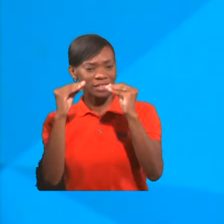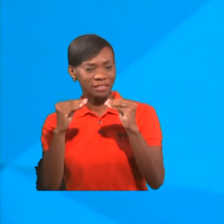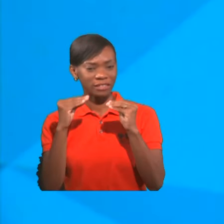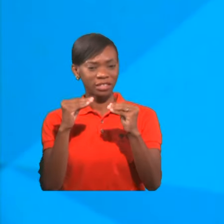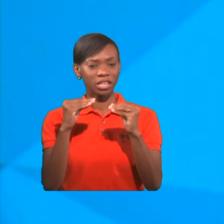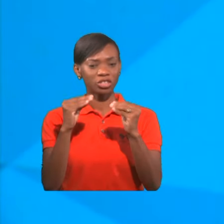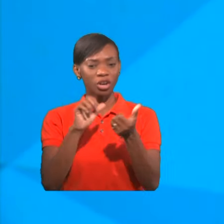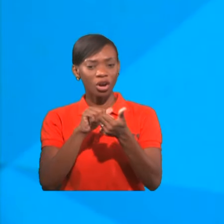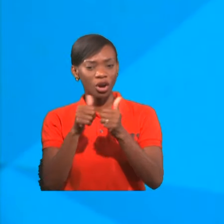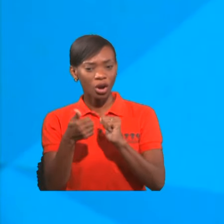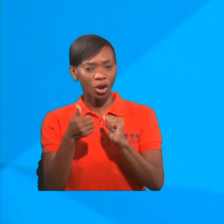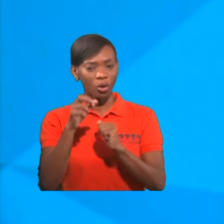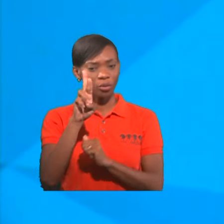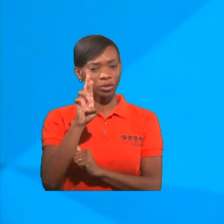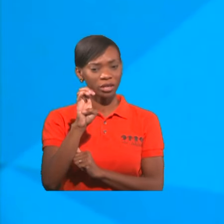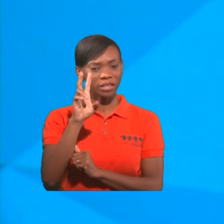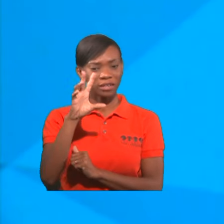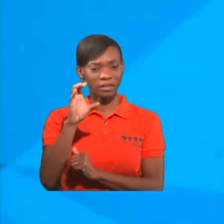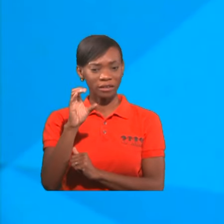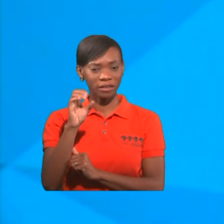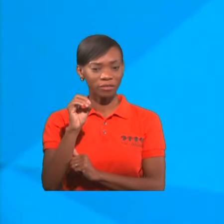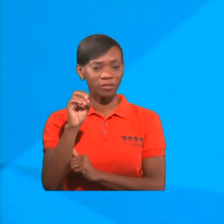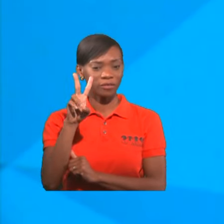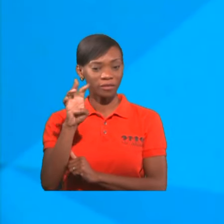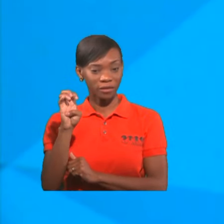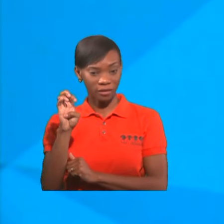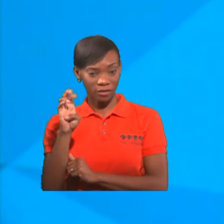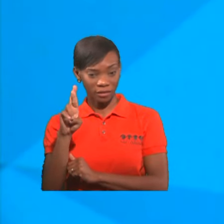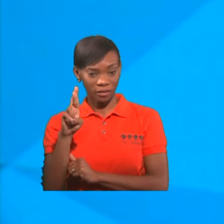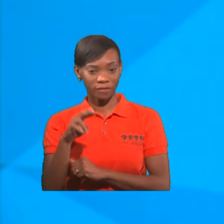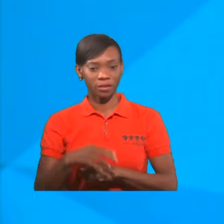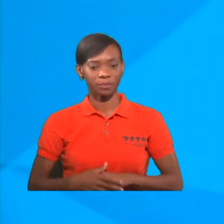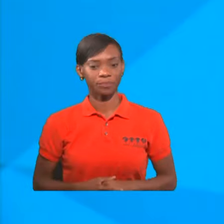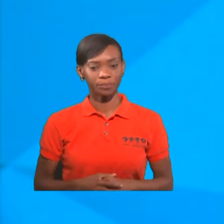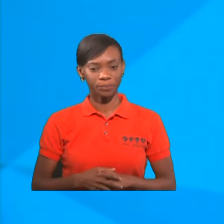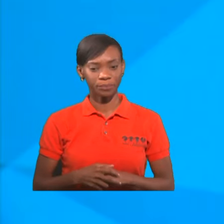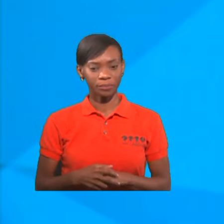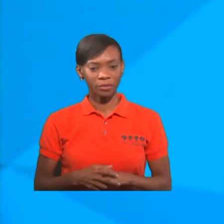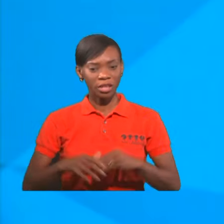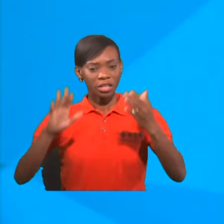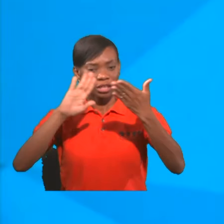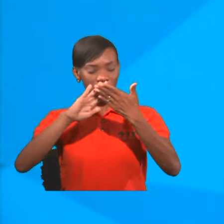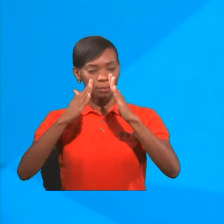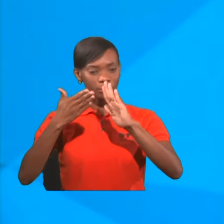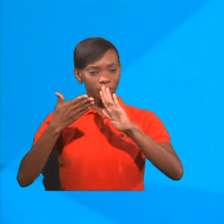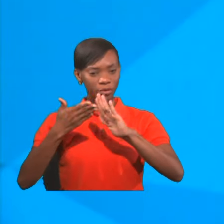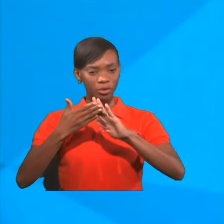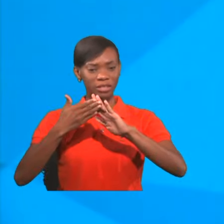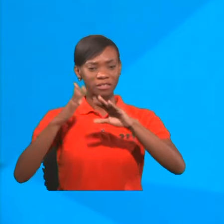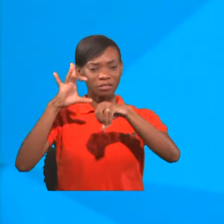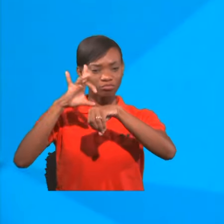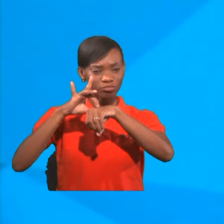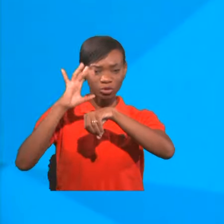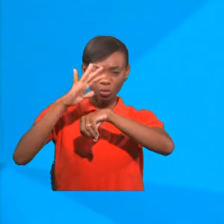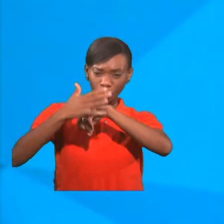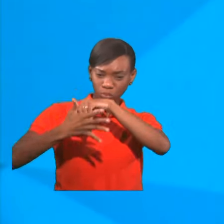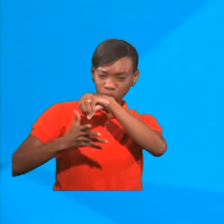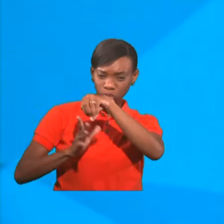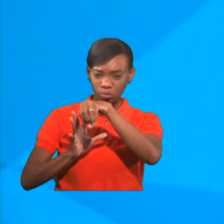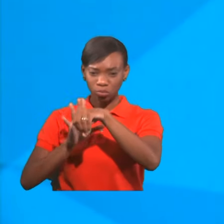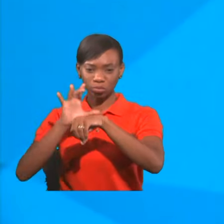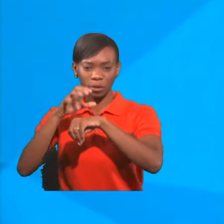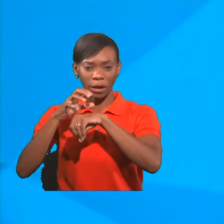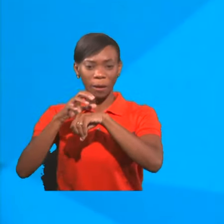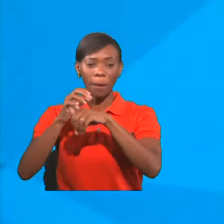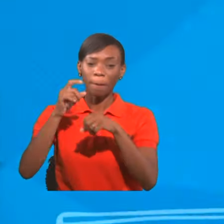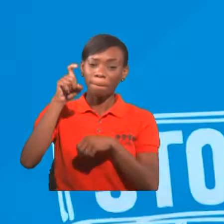recovery, and waste prevention. And the global community must stand as one and work towards achieving a legally binding treaty to end